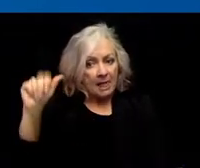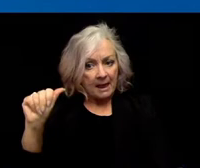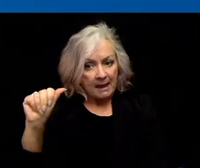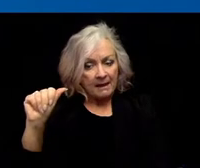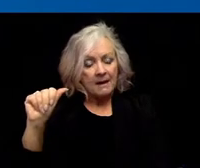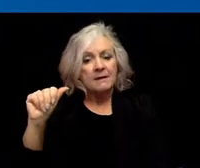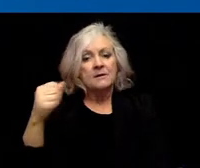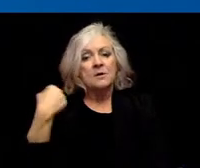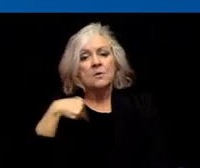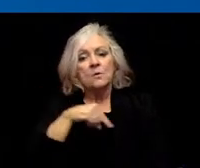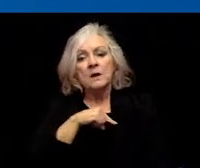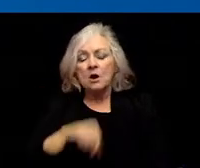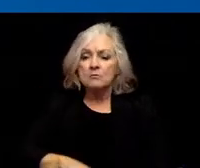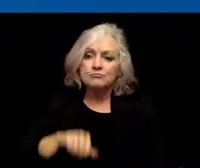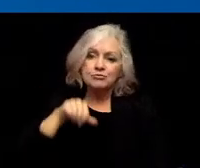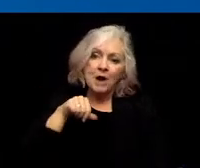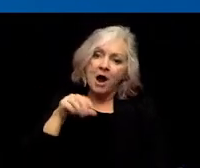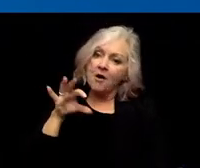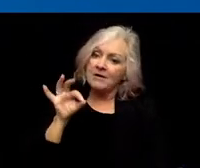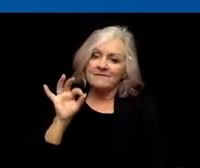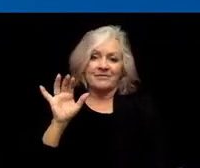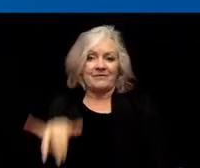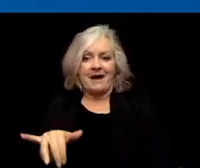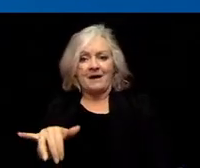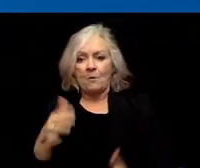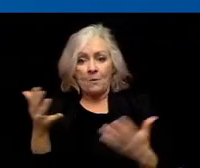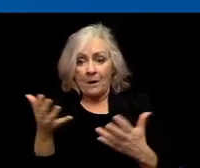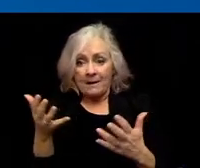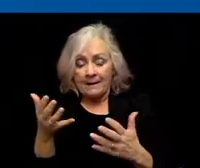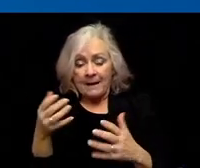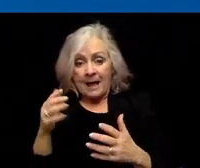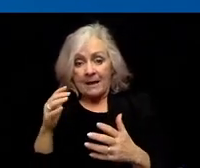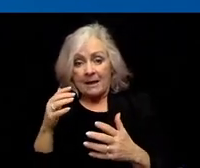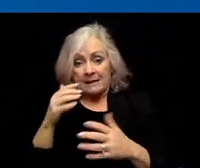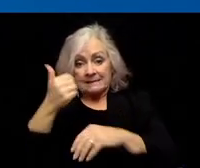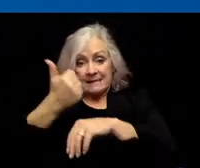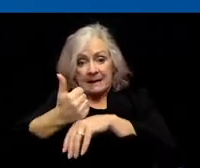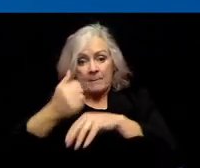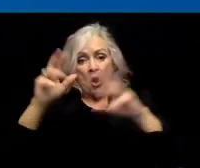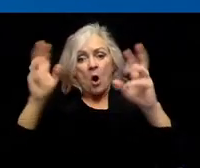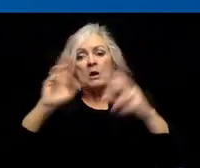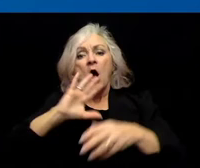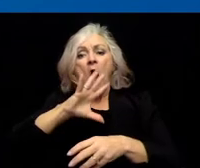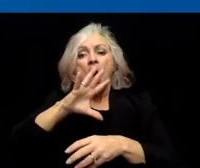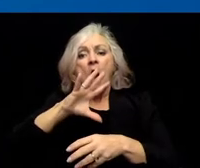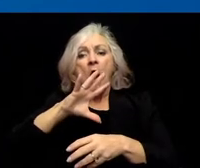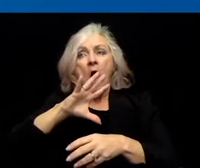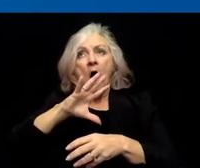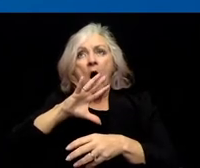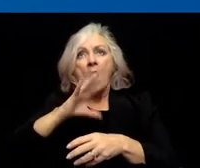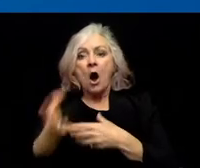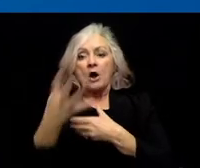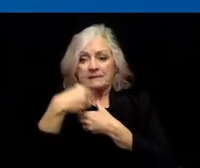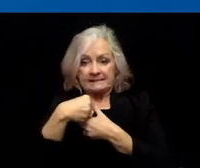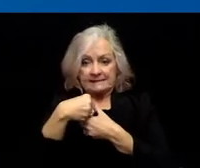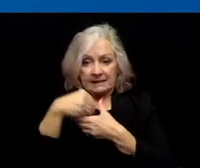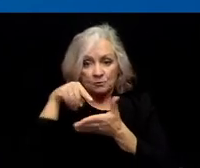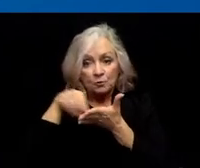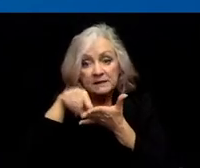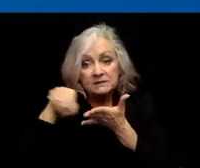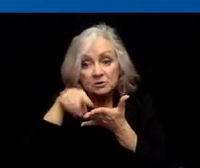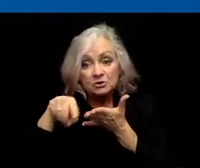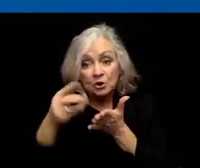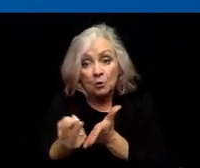our AIRP network is the establishment of an Autistic Researcher Review Board. So this is